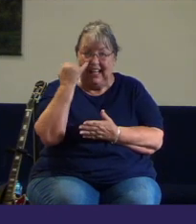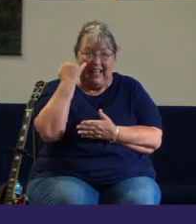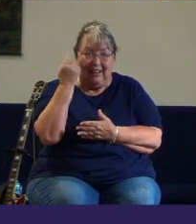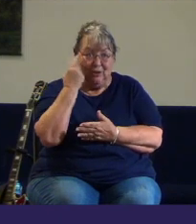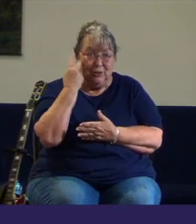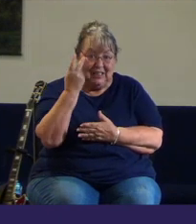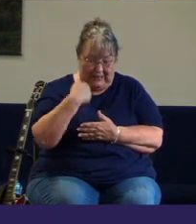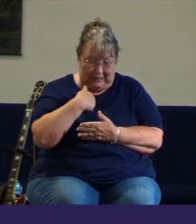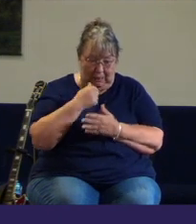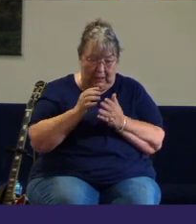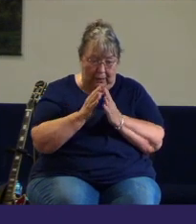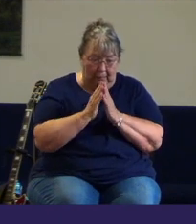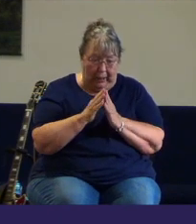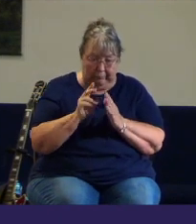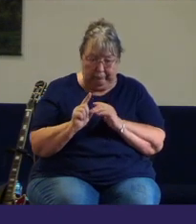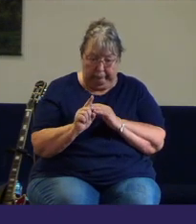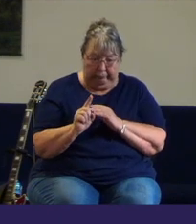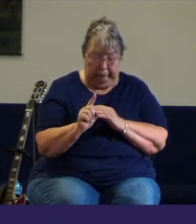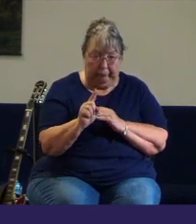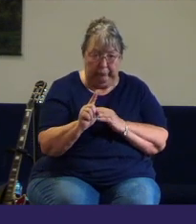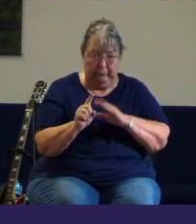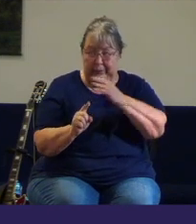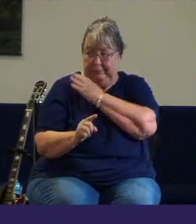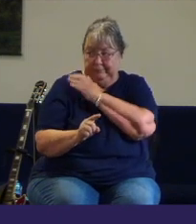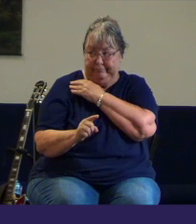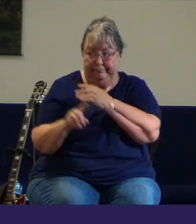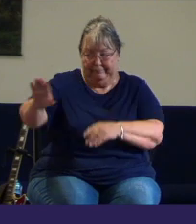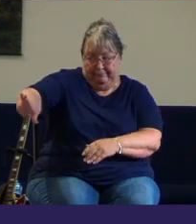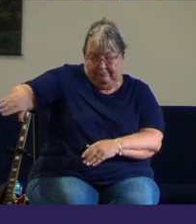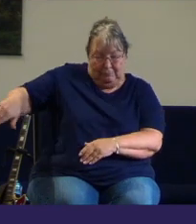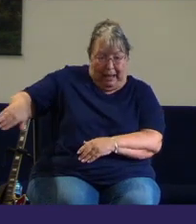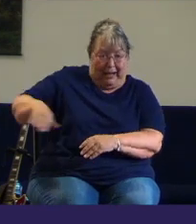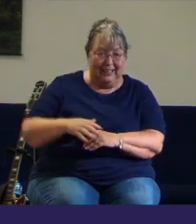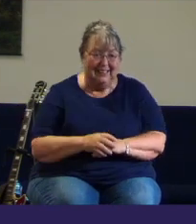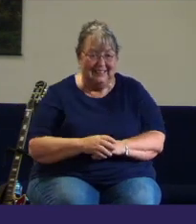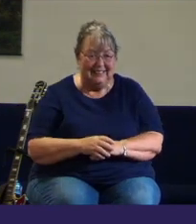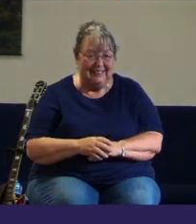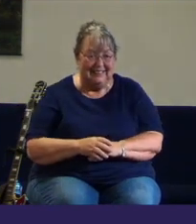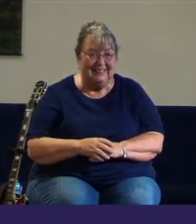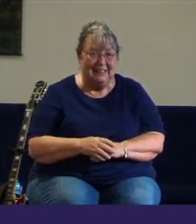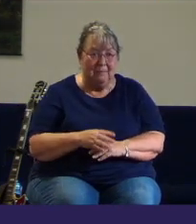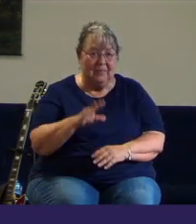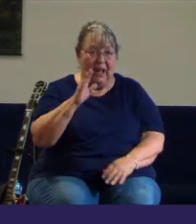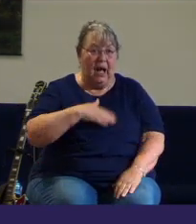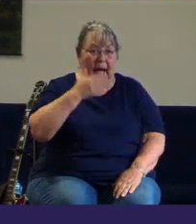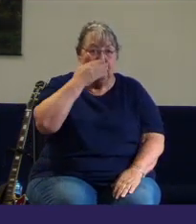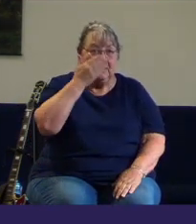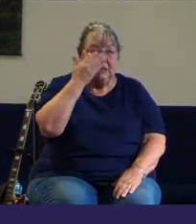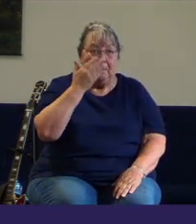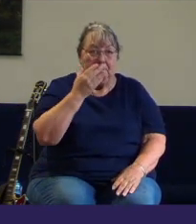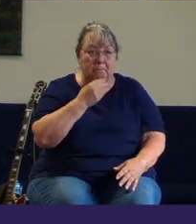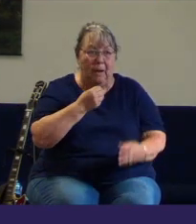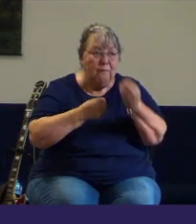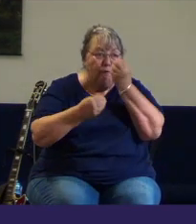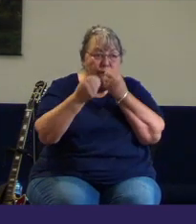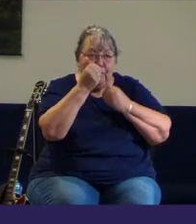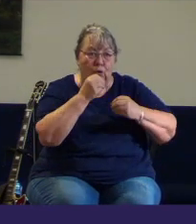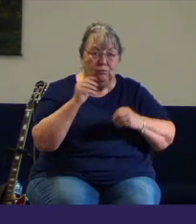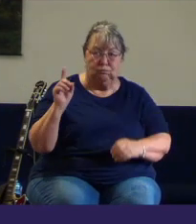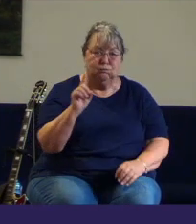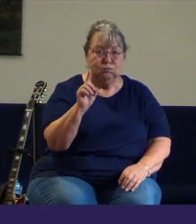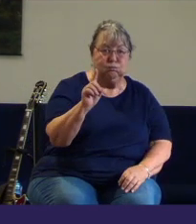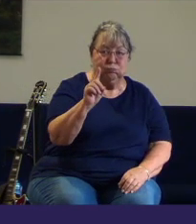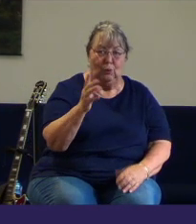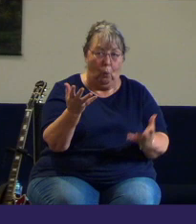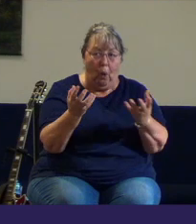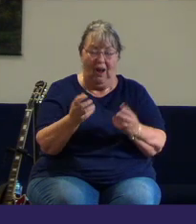this way, just a few go like this and remind me I need to stay here, right? But the food is drawing me. There's a problem with that. We'll have to work on that. But